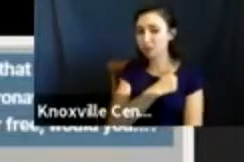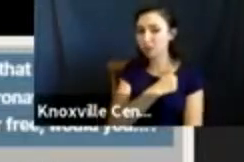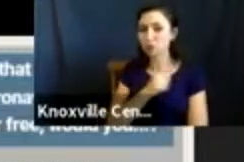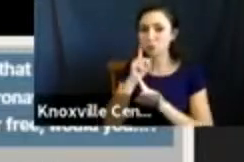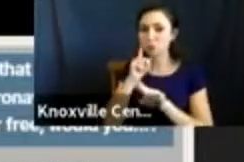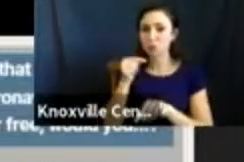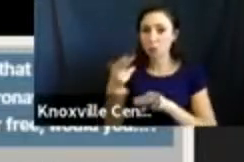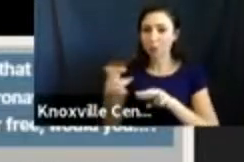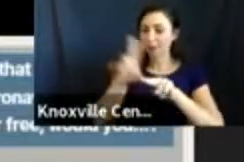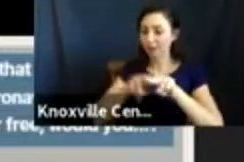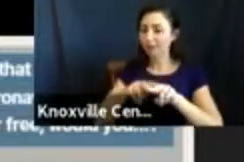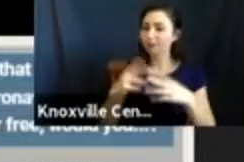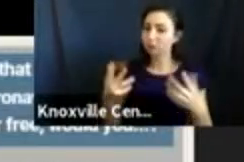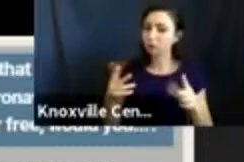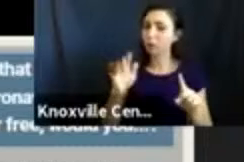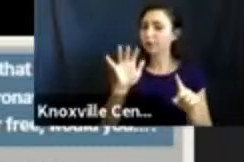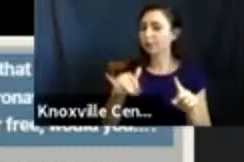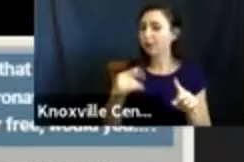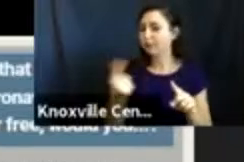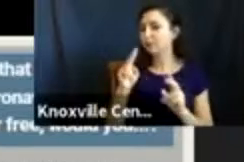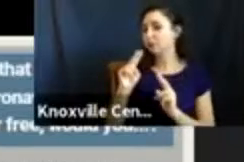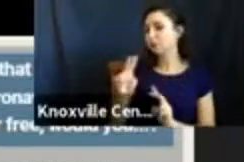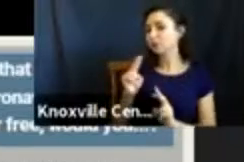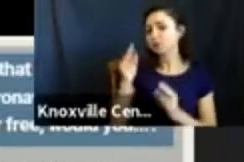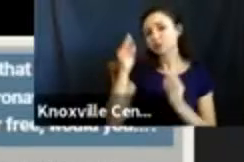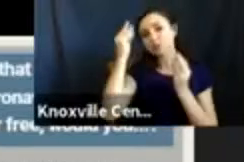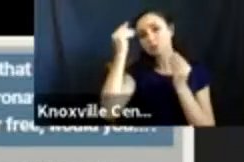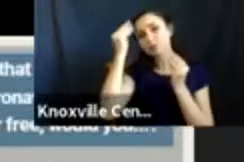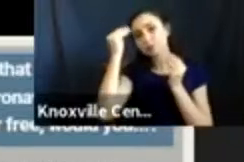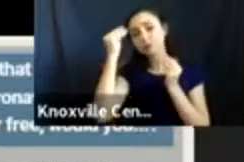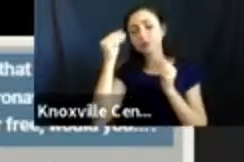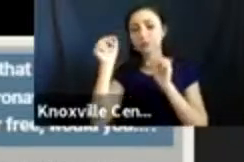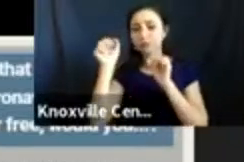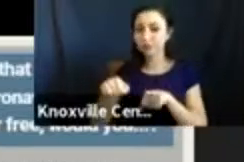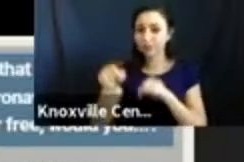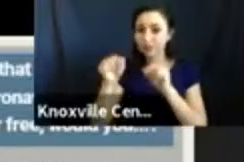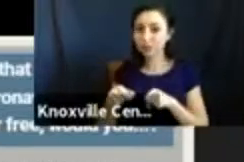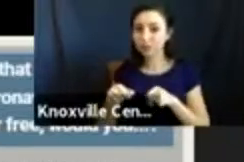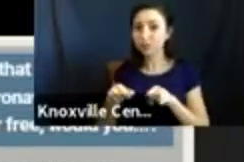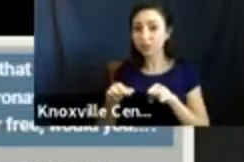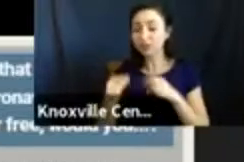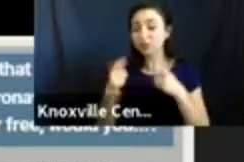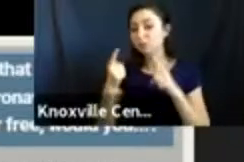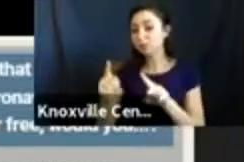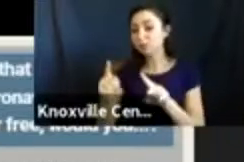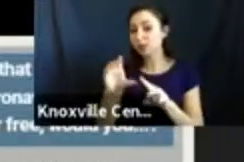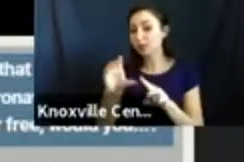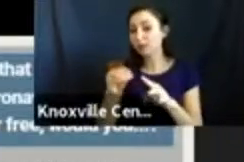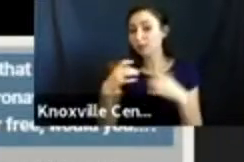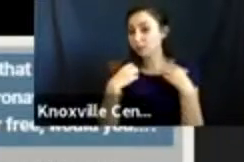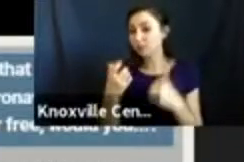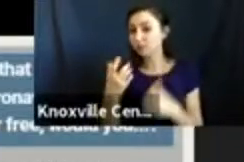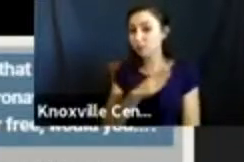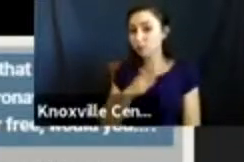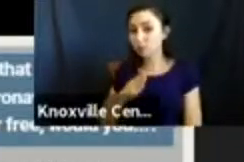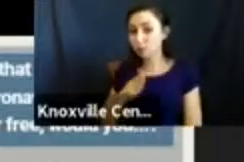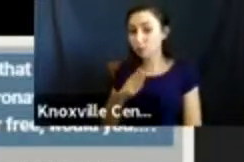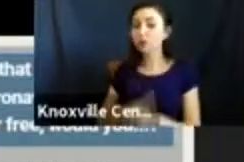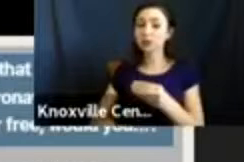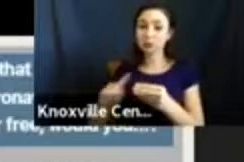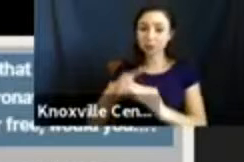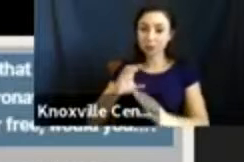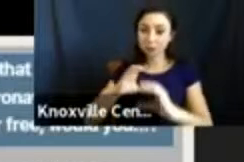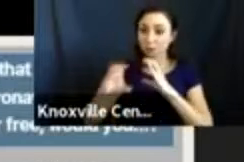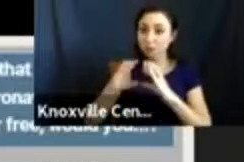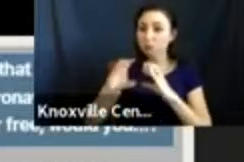And so that is something to be watching and to be thinking about potentially as the county health board, about how, communication strategies